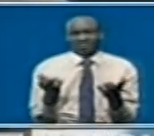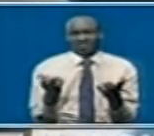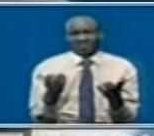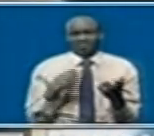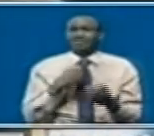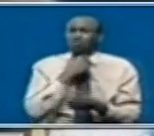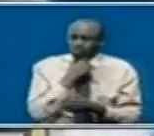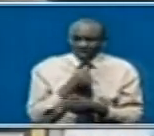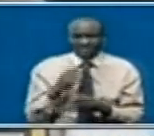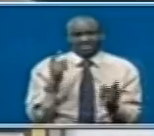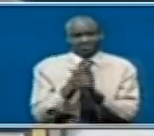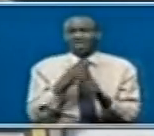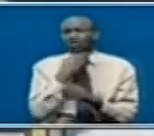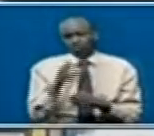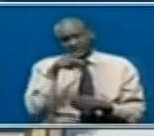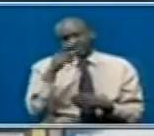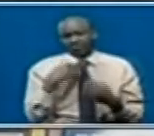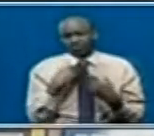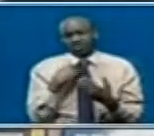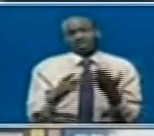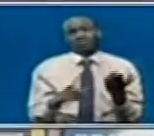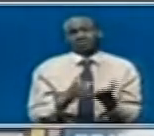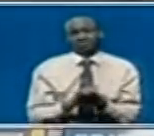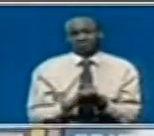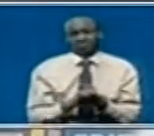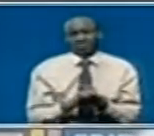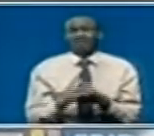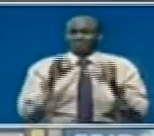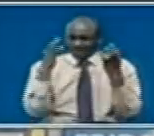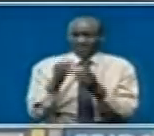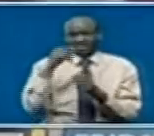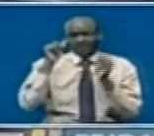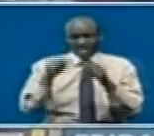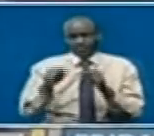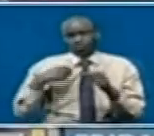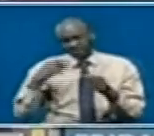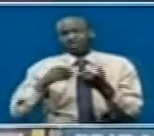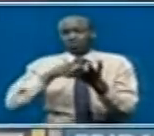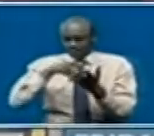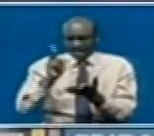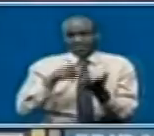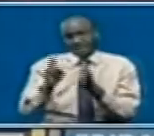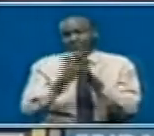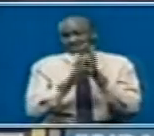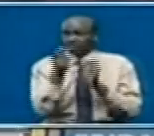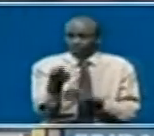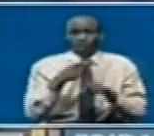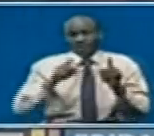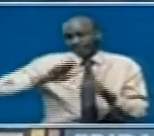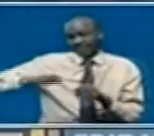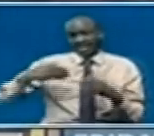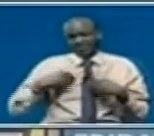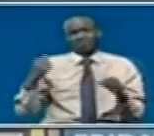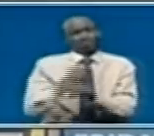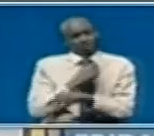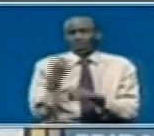Ninapenda labuke anze kusema hata kusema. The family has been able to offset part of the medical bill but still say they cannot